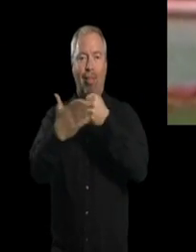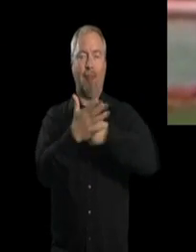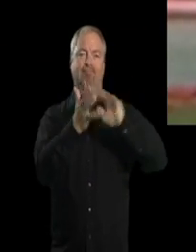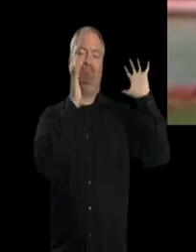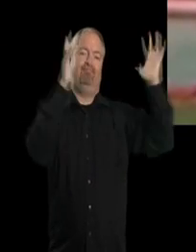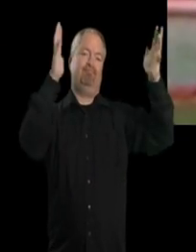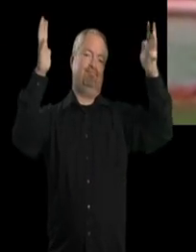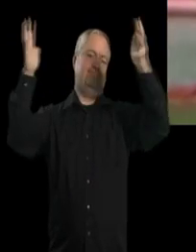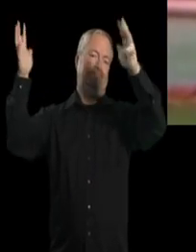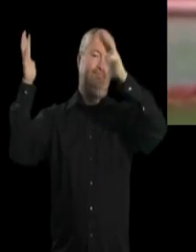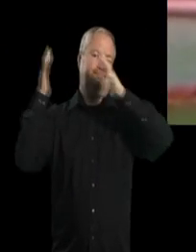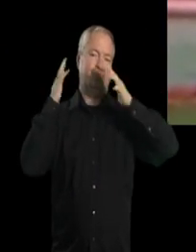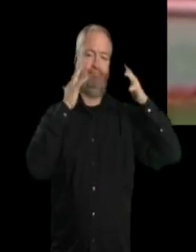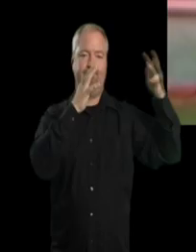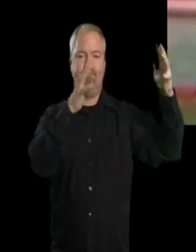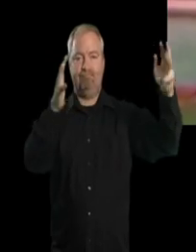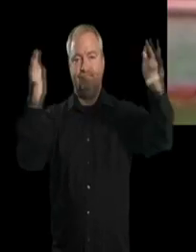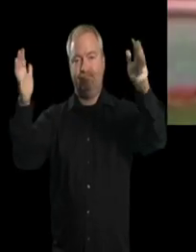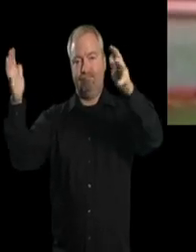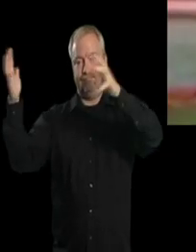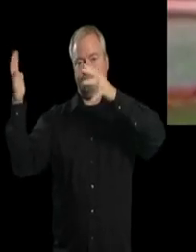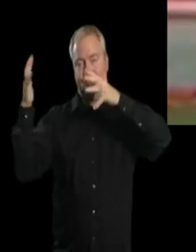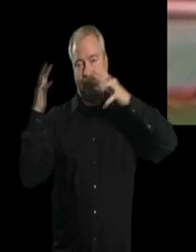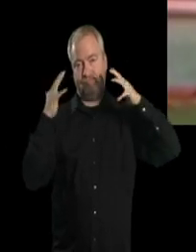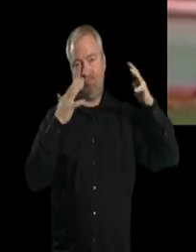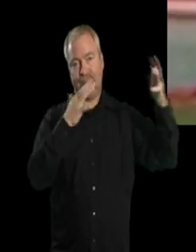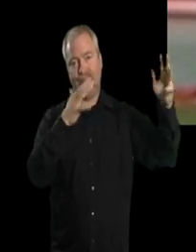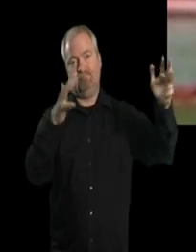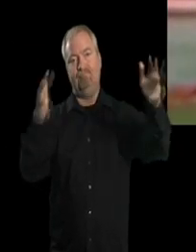wall, one which has...